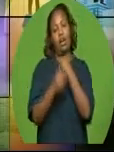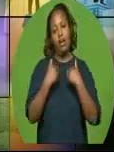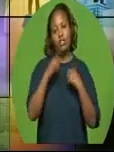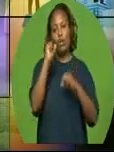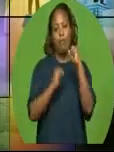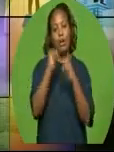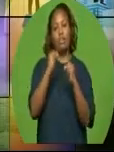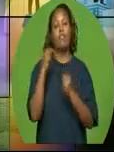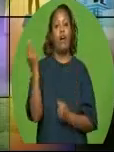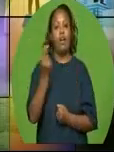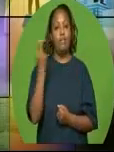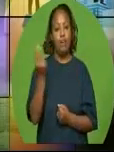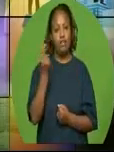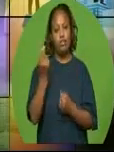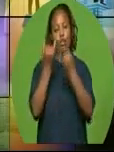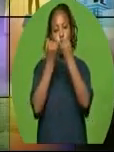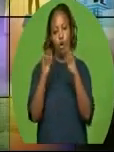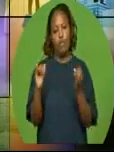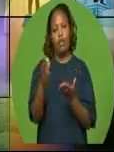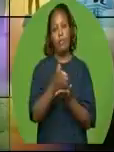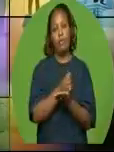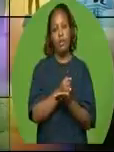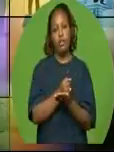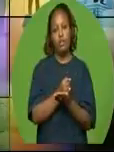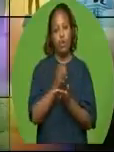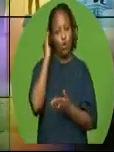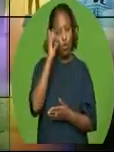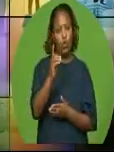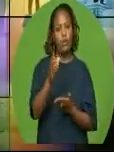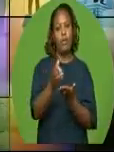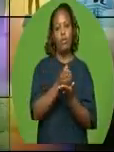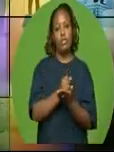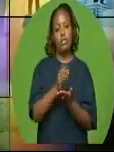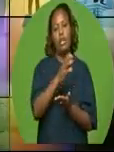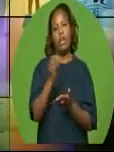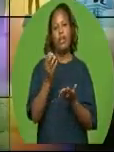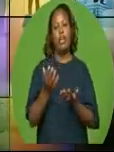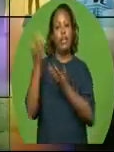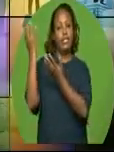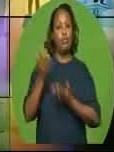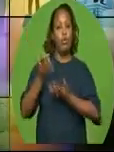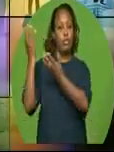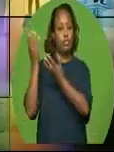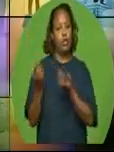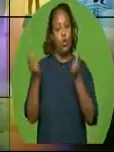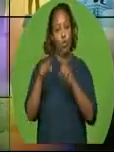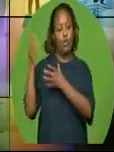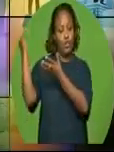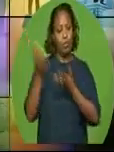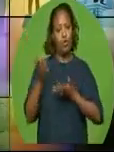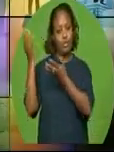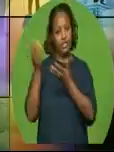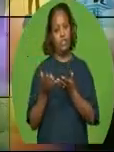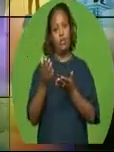has comparative advantage over a product would produce and export it while